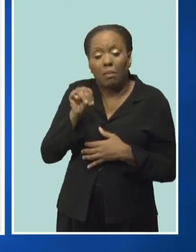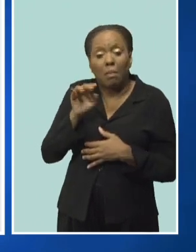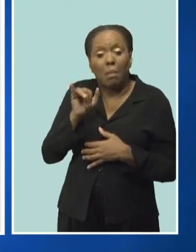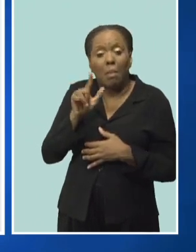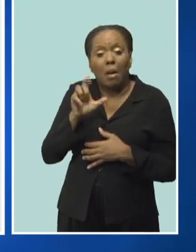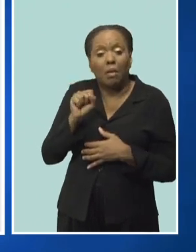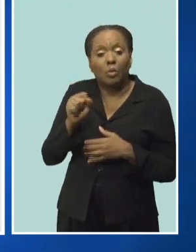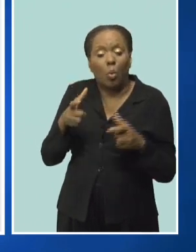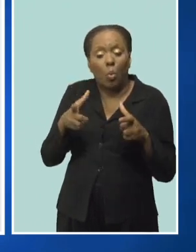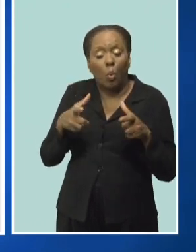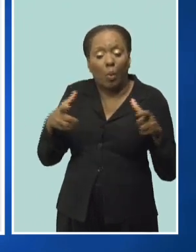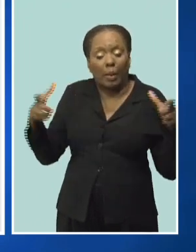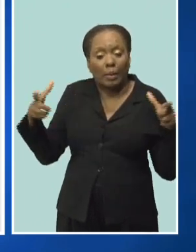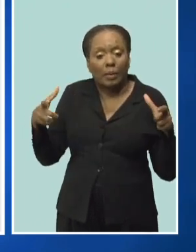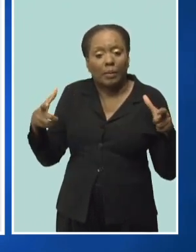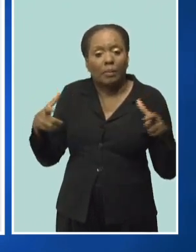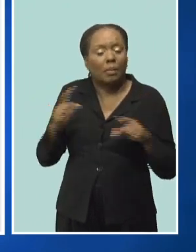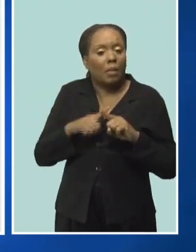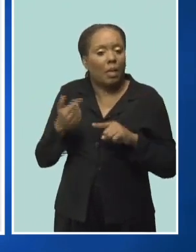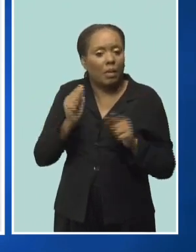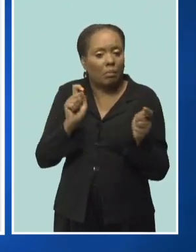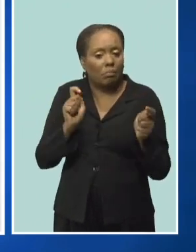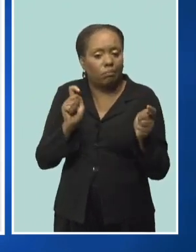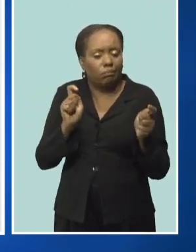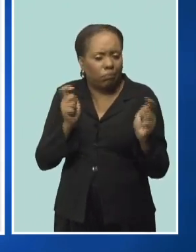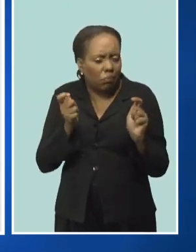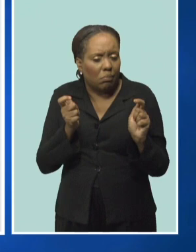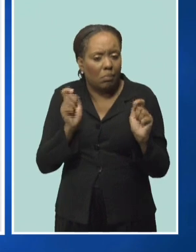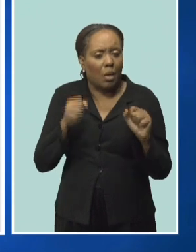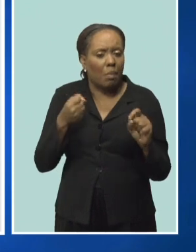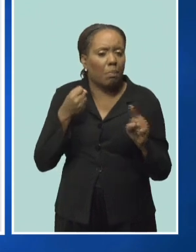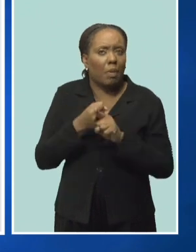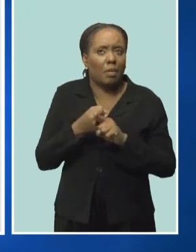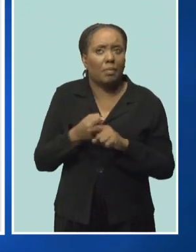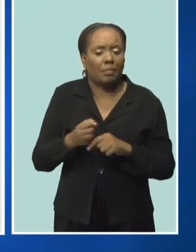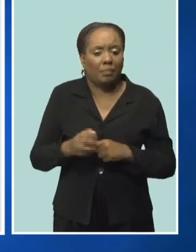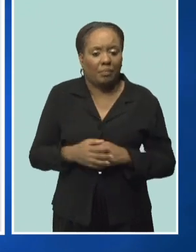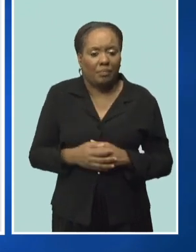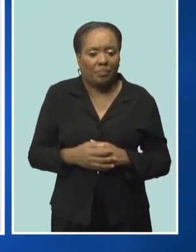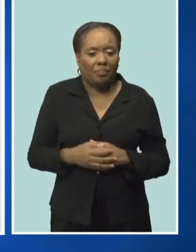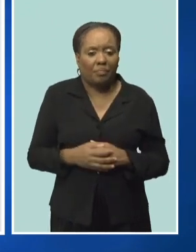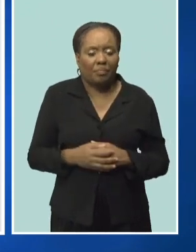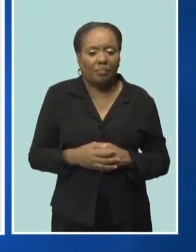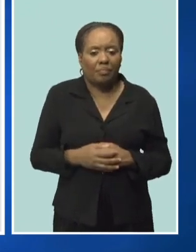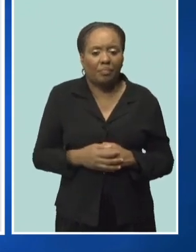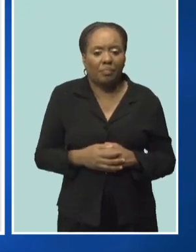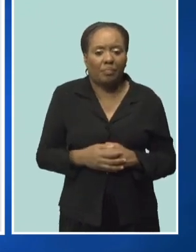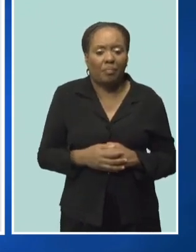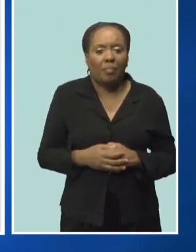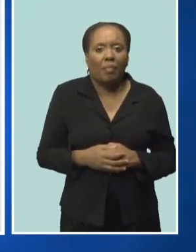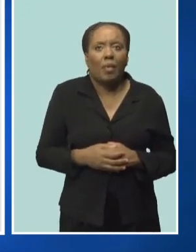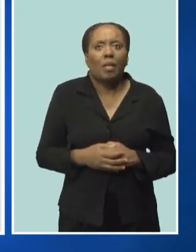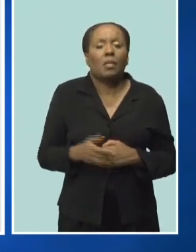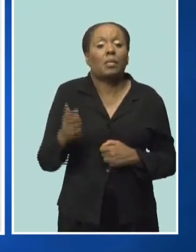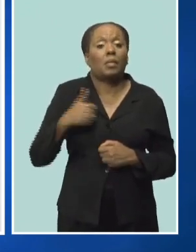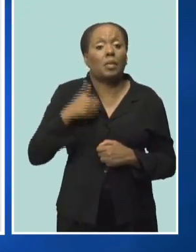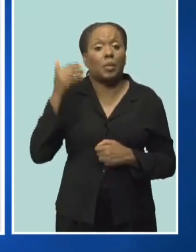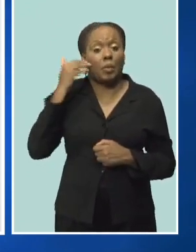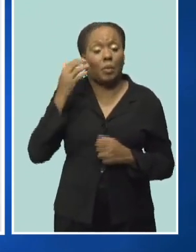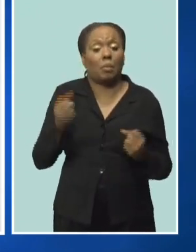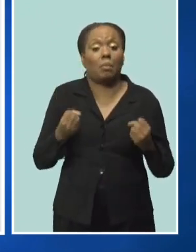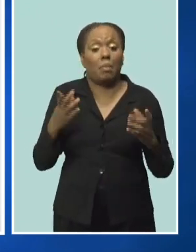shift at all can significantly impact us. I want to remind us of a few things as we prepare. I'm sure many of you went